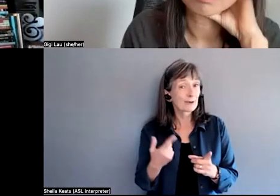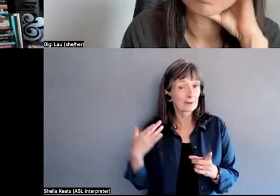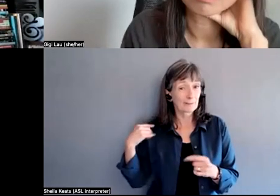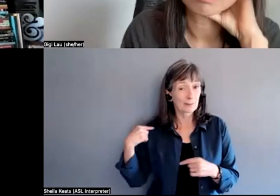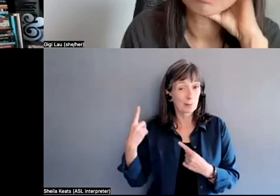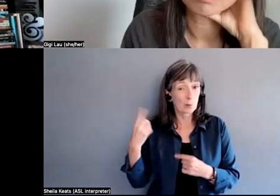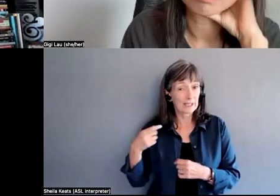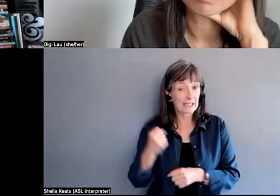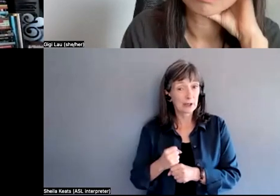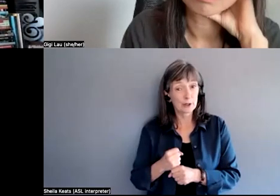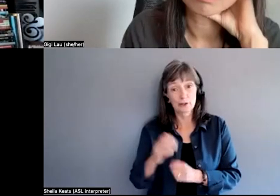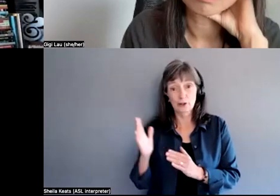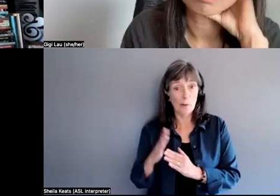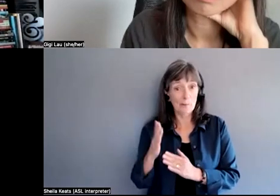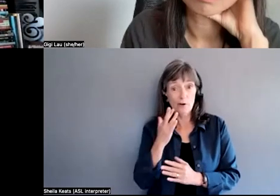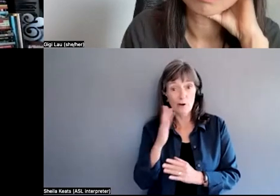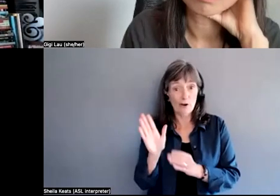and I had